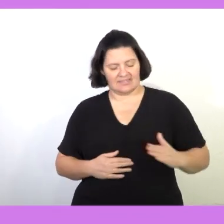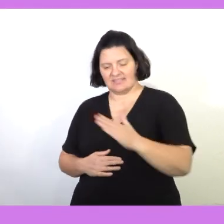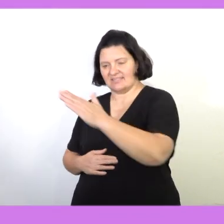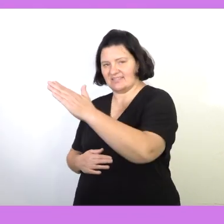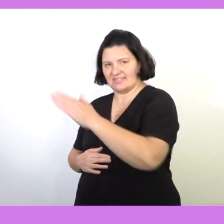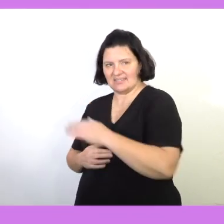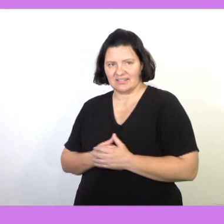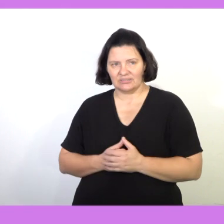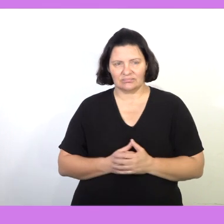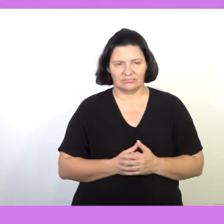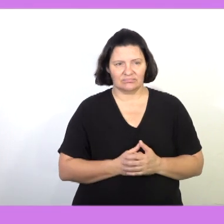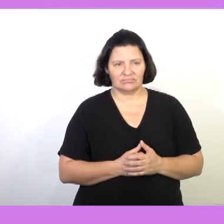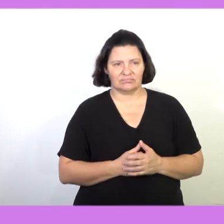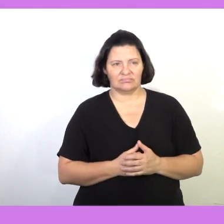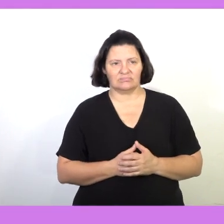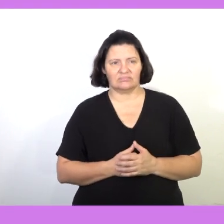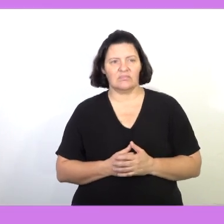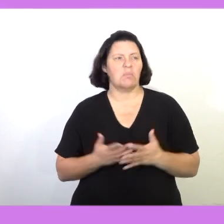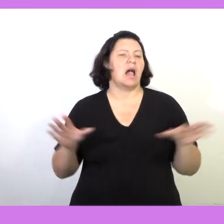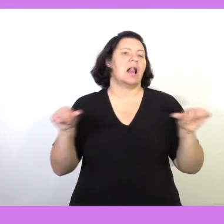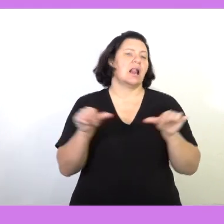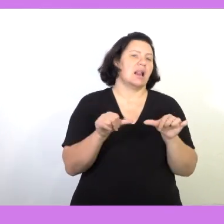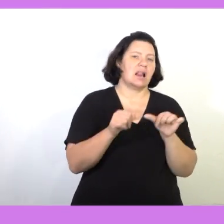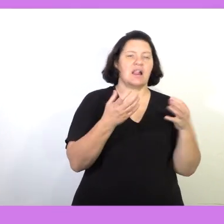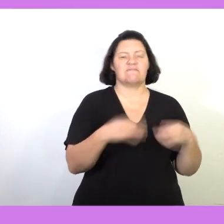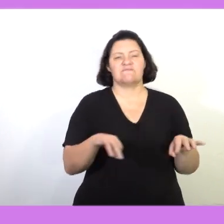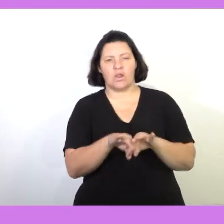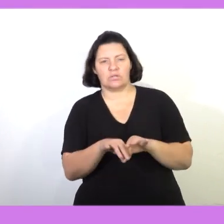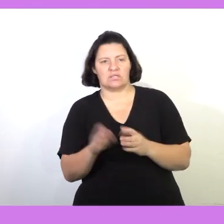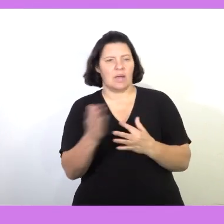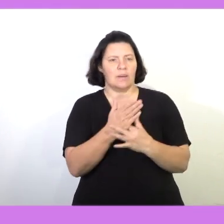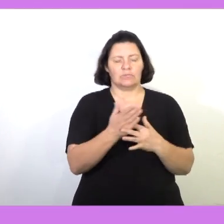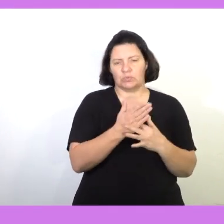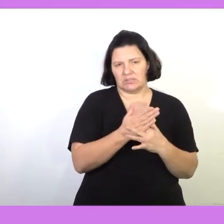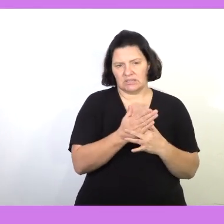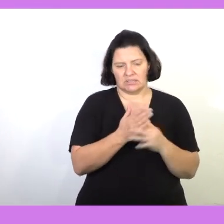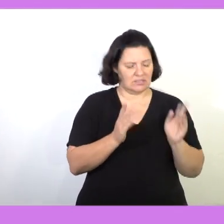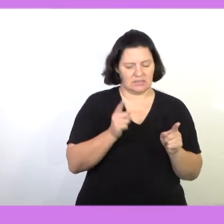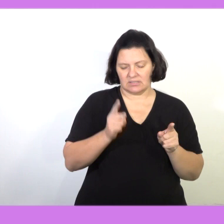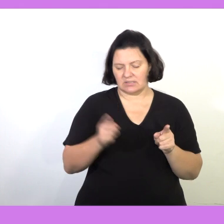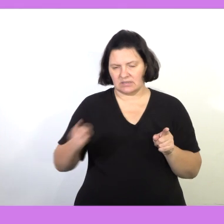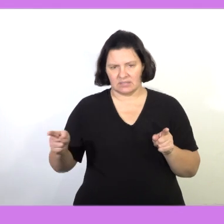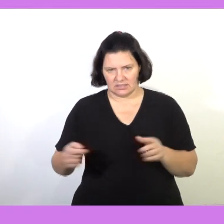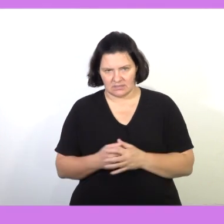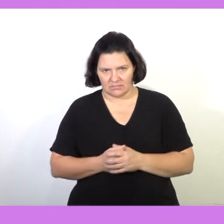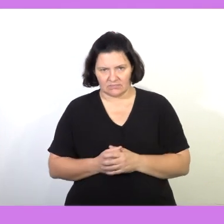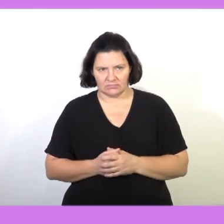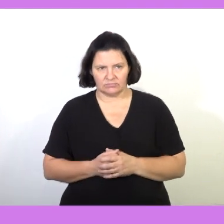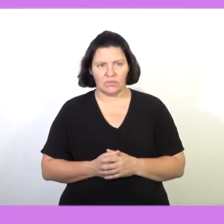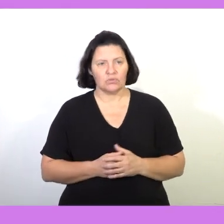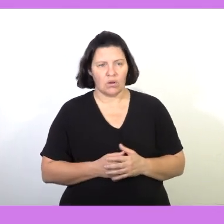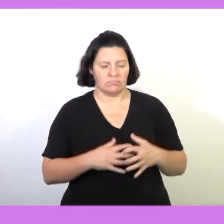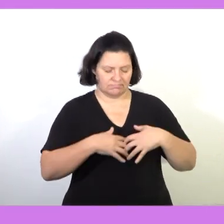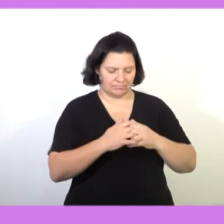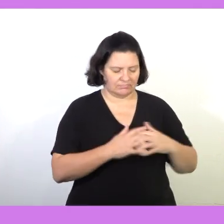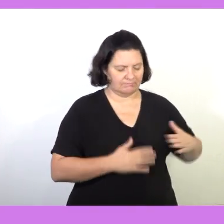and straightforward. We don't have to estimate the values between the given graph. So